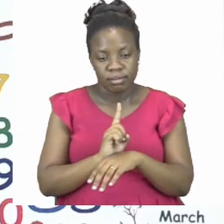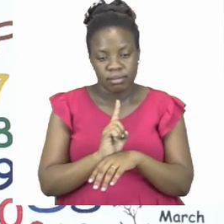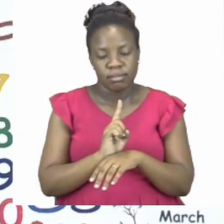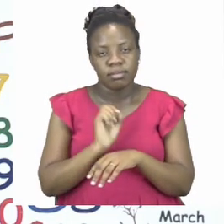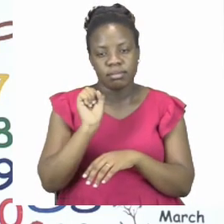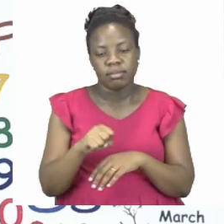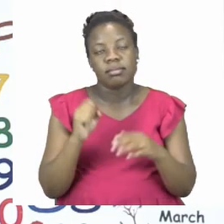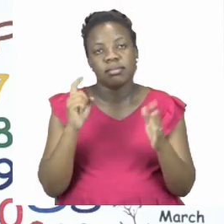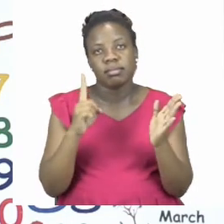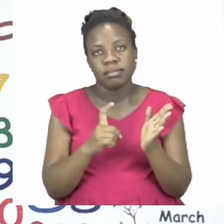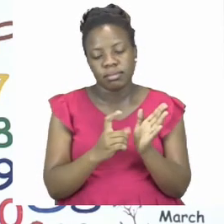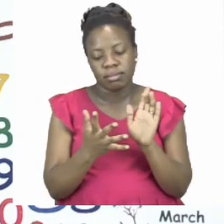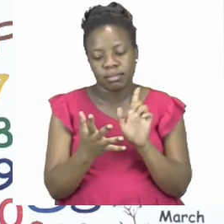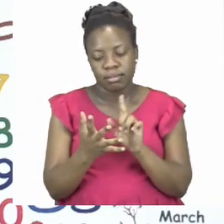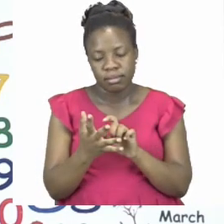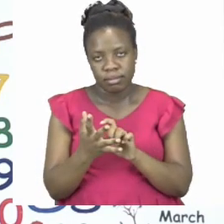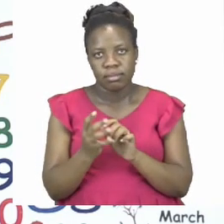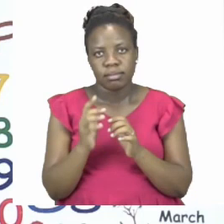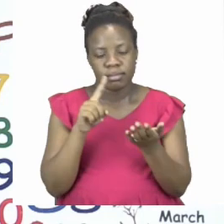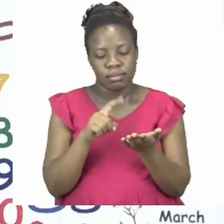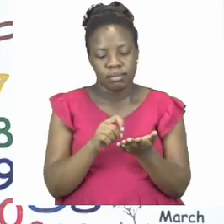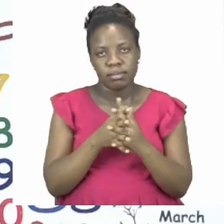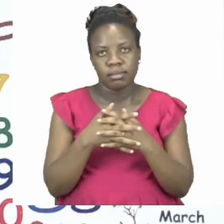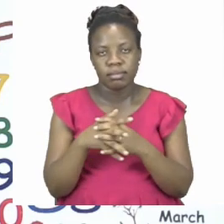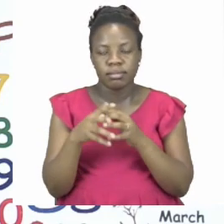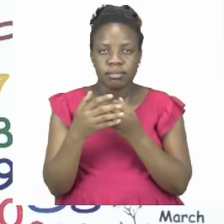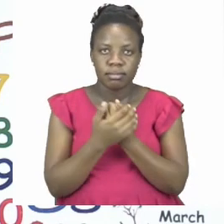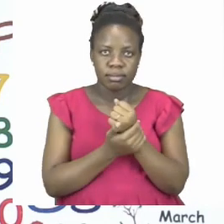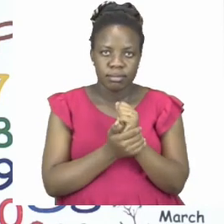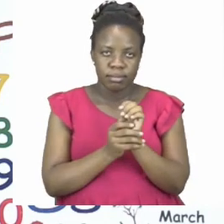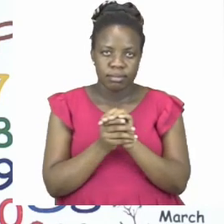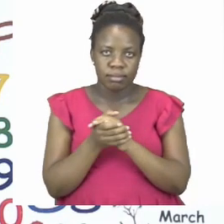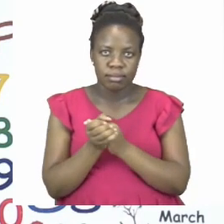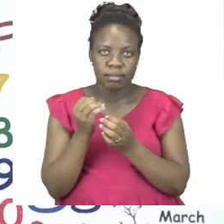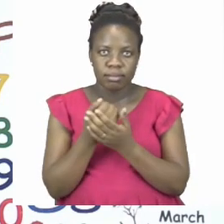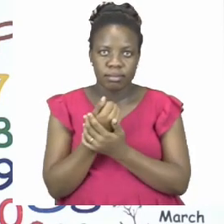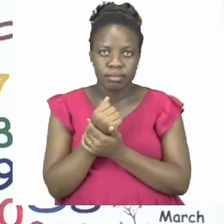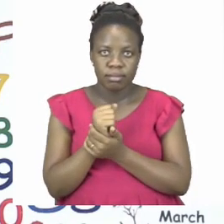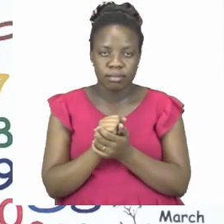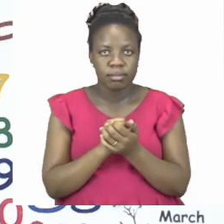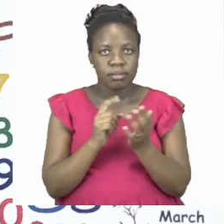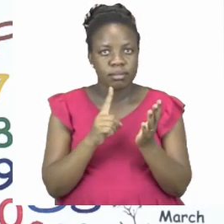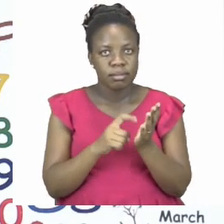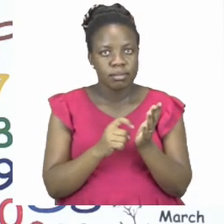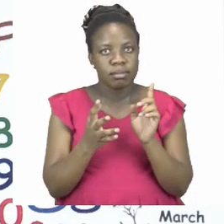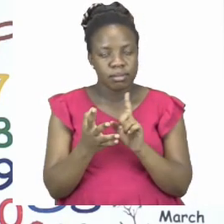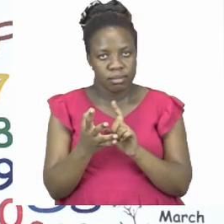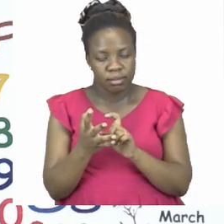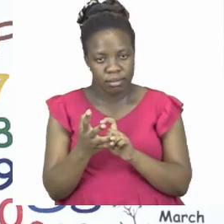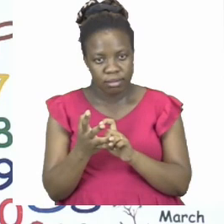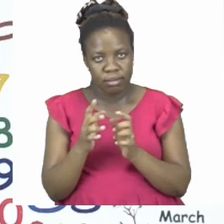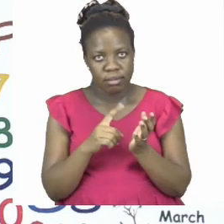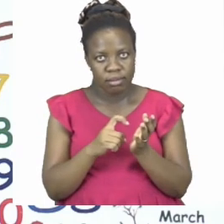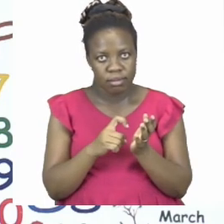sanitize. So let's take our sanitizer. And remember, when we're sanitizing, we should be able to know how